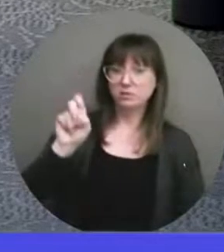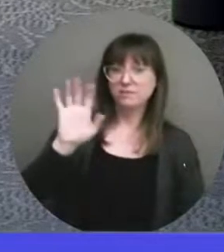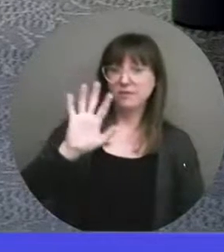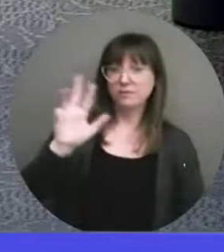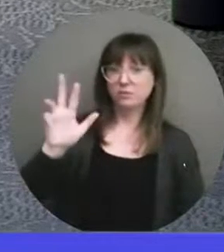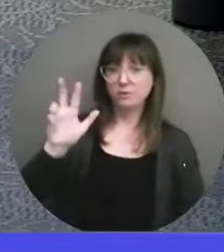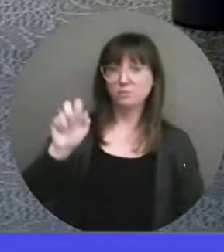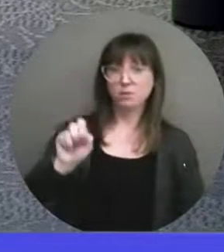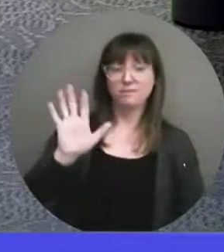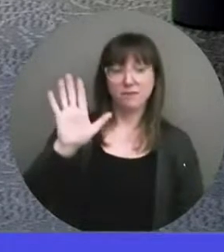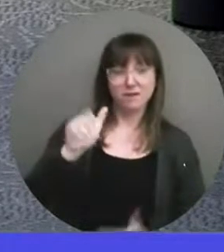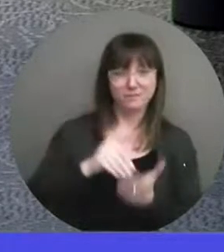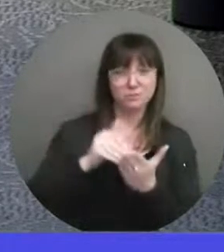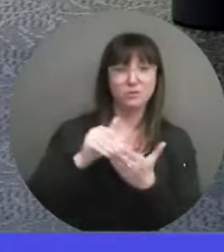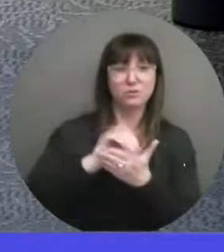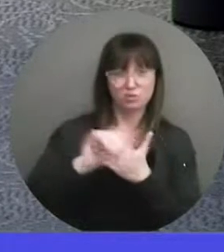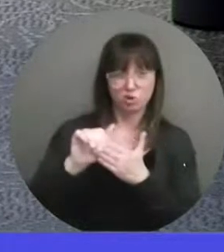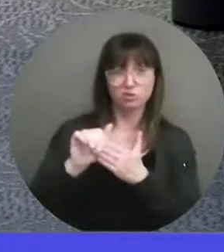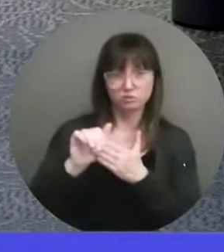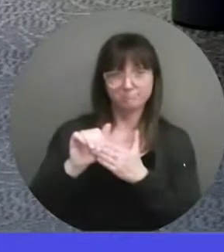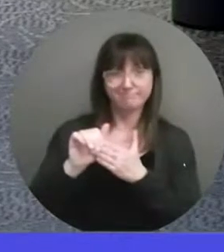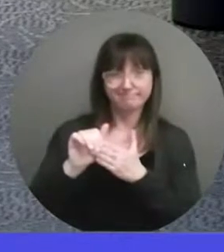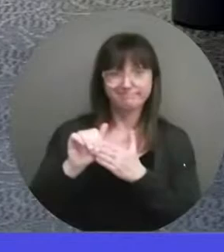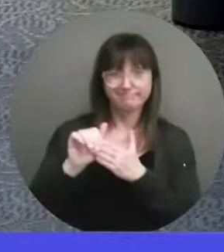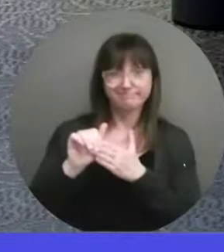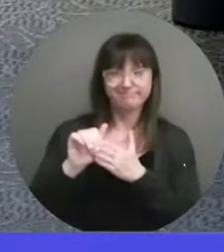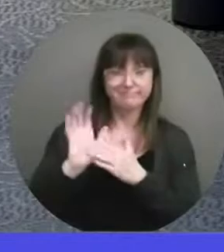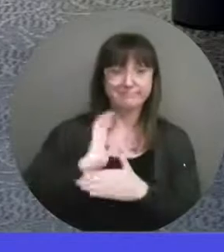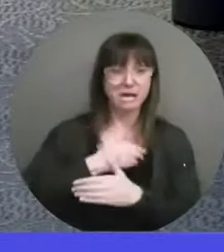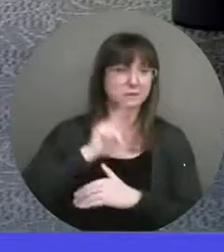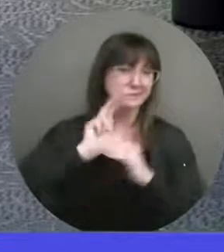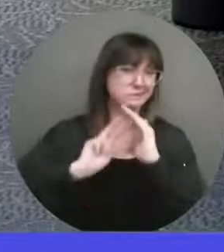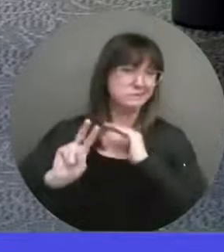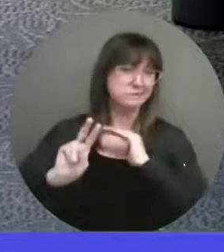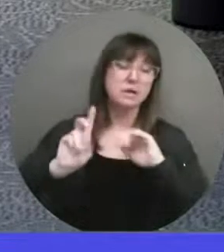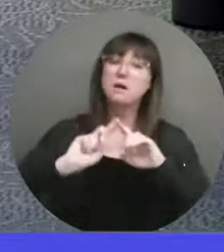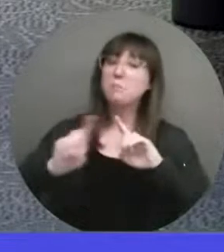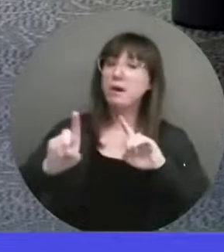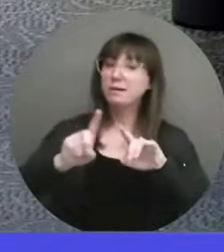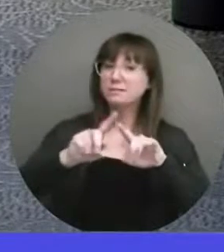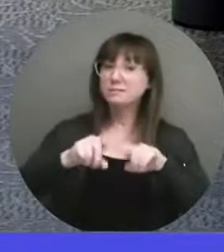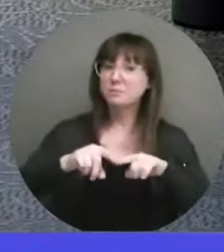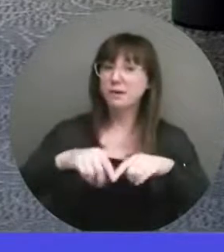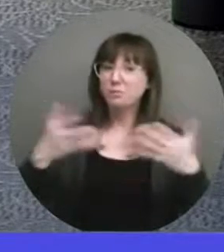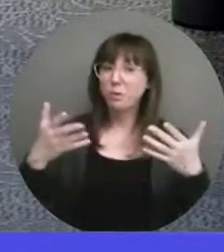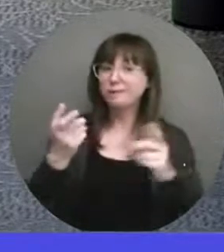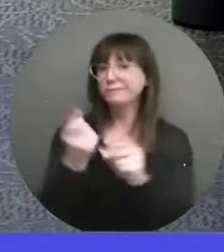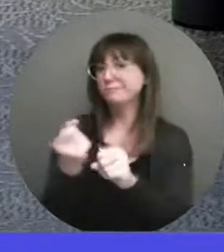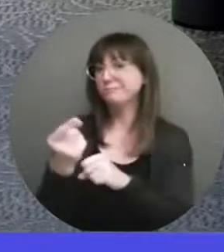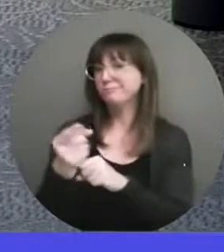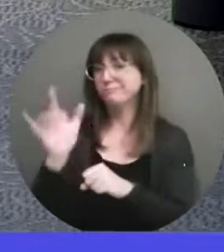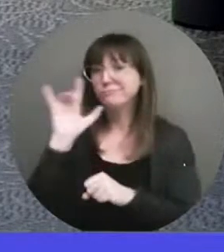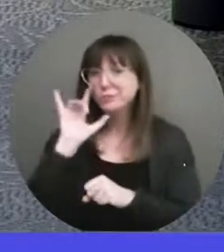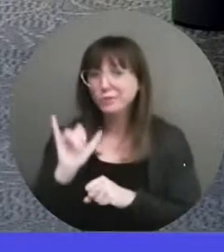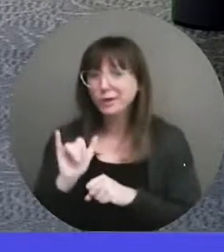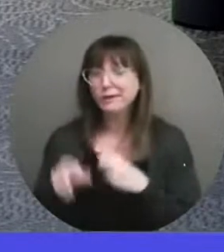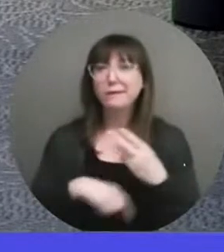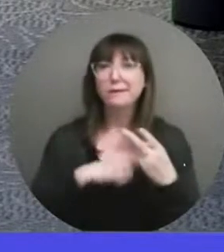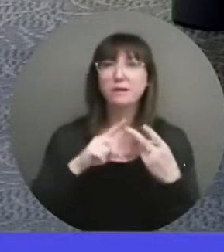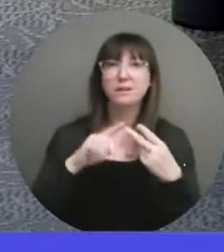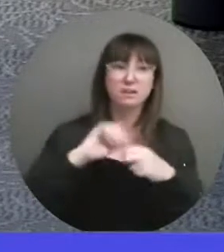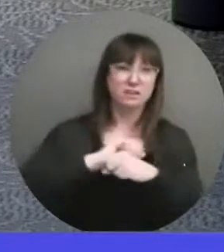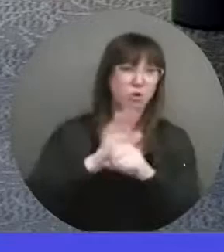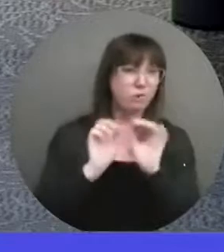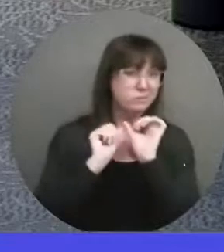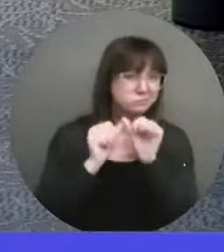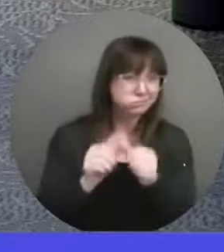$153.5 million, and it's really dependent on what happens next year, how long we're in this for. So